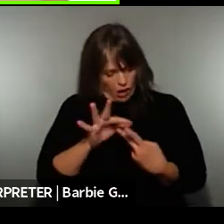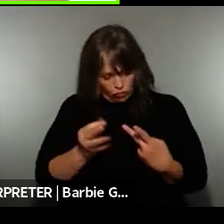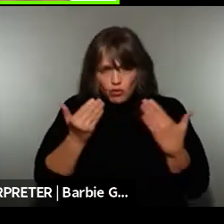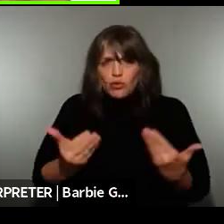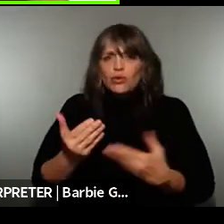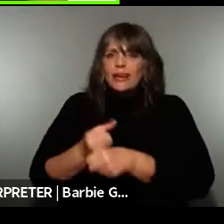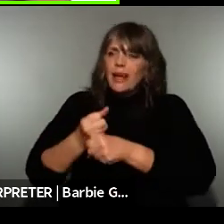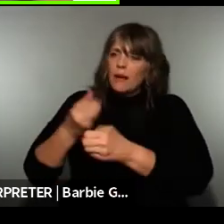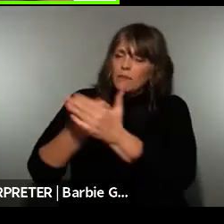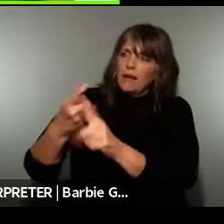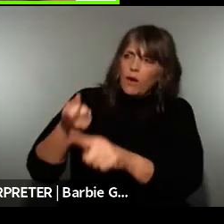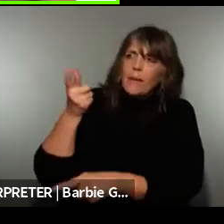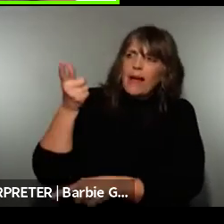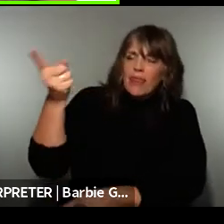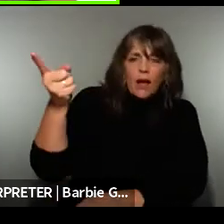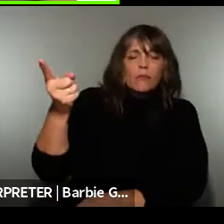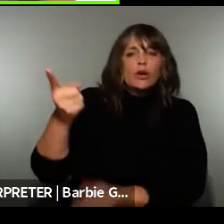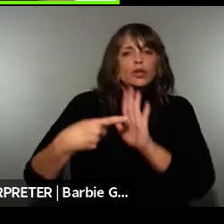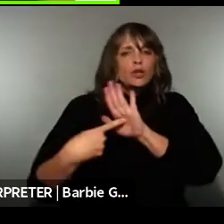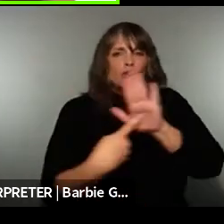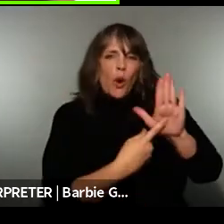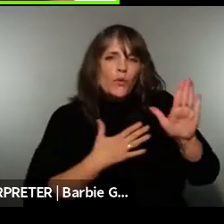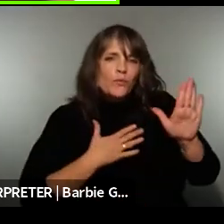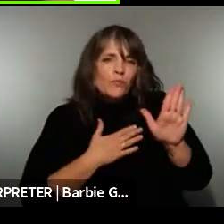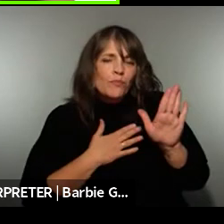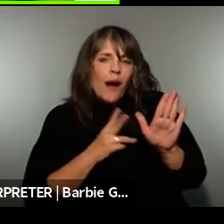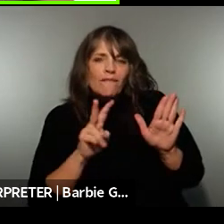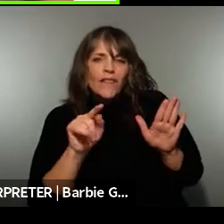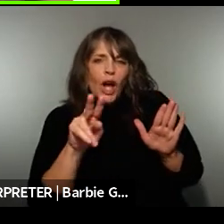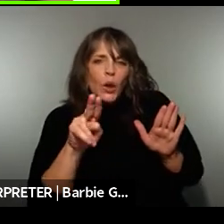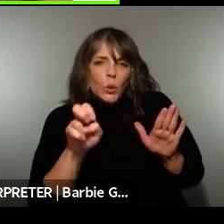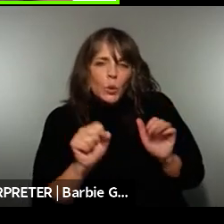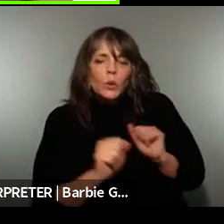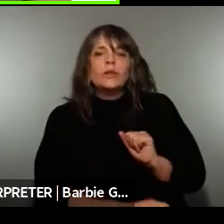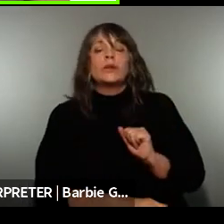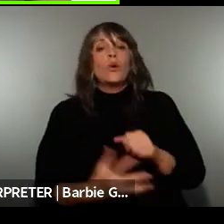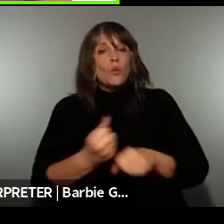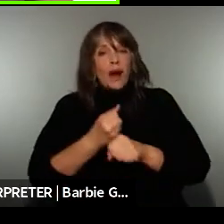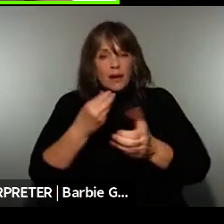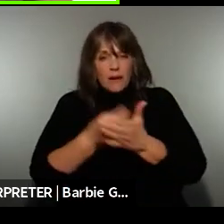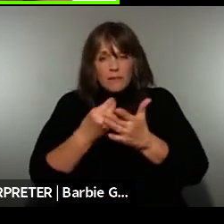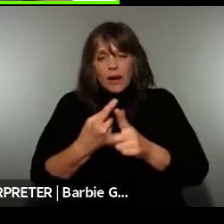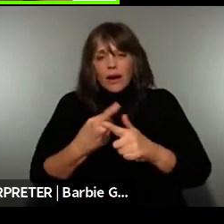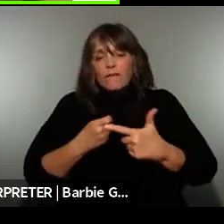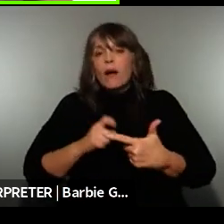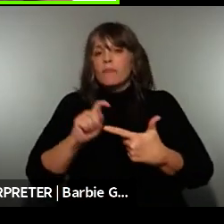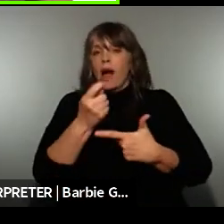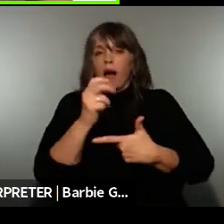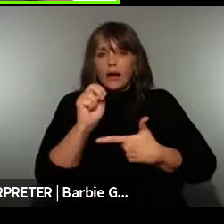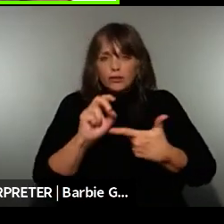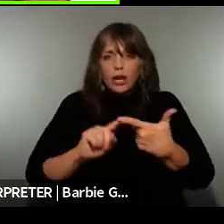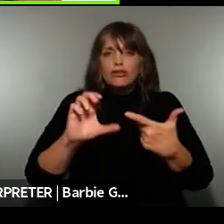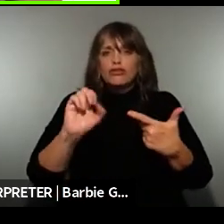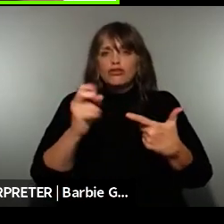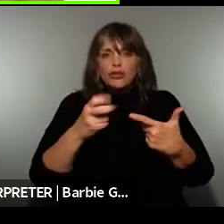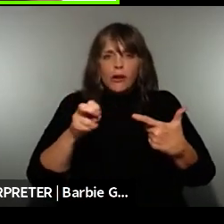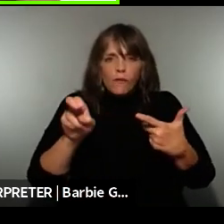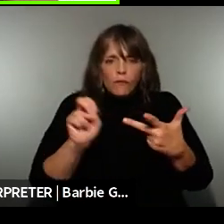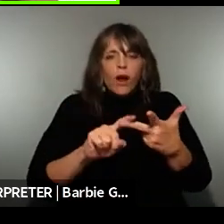war profiteers, when you take money from, let's say, the Sackler family, when you take money from Exxon and Chevron,